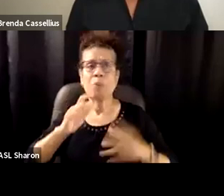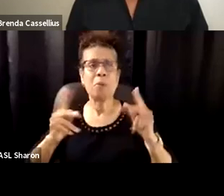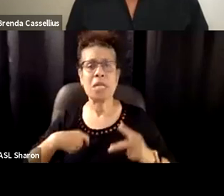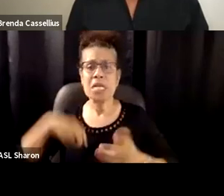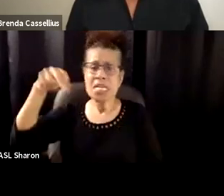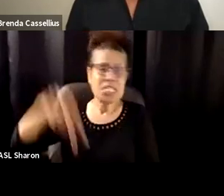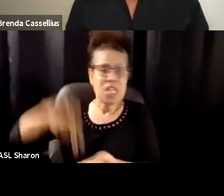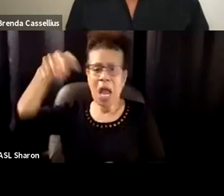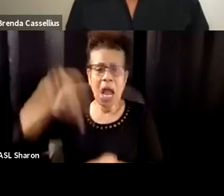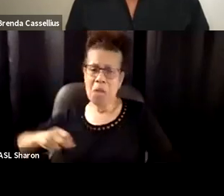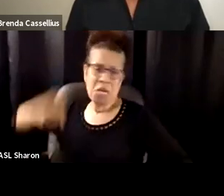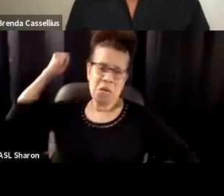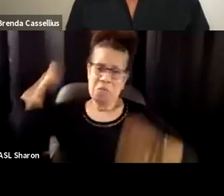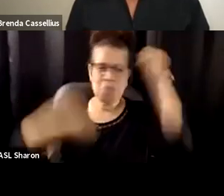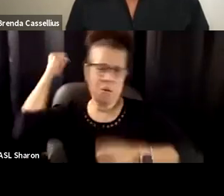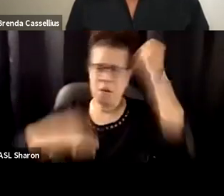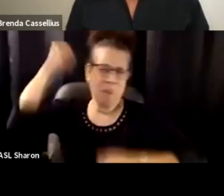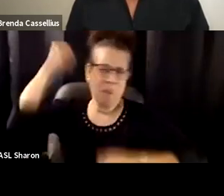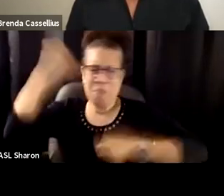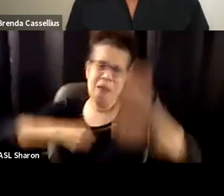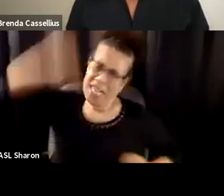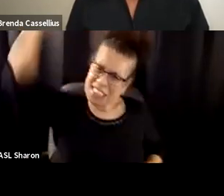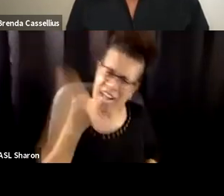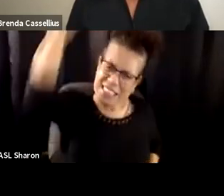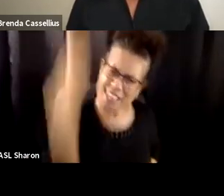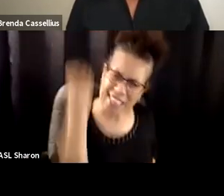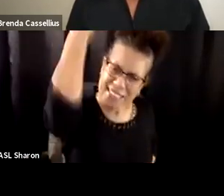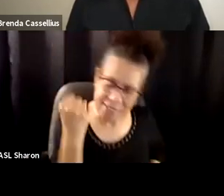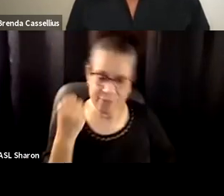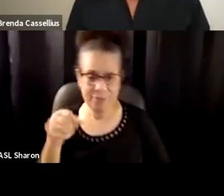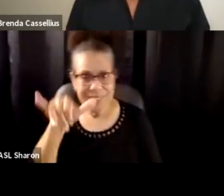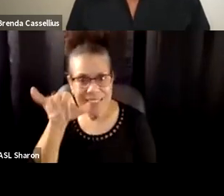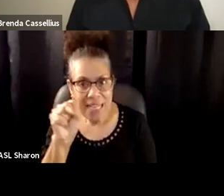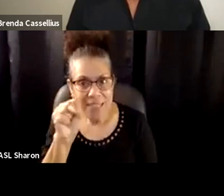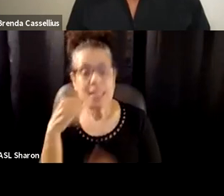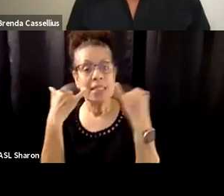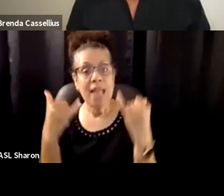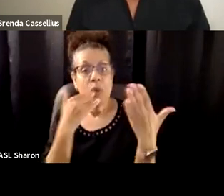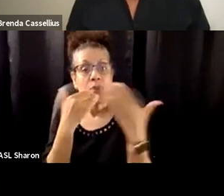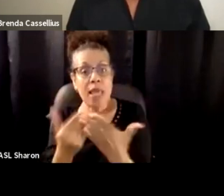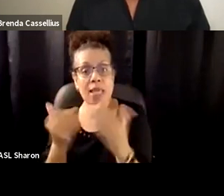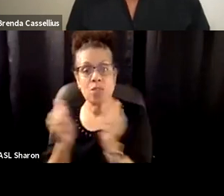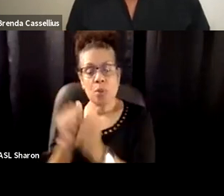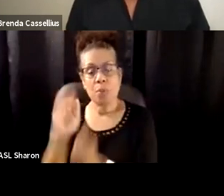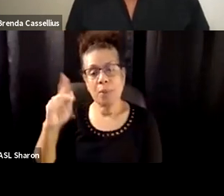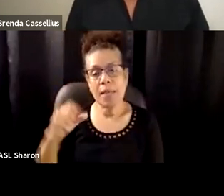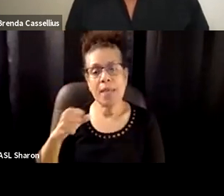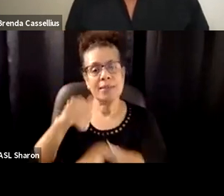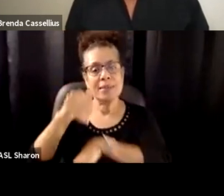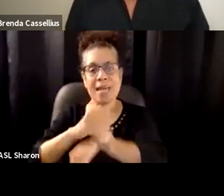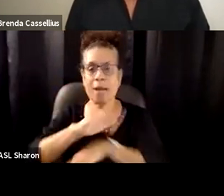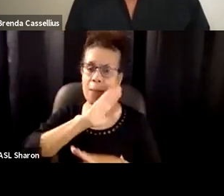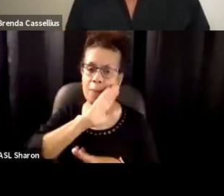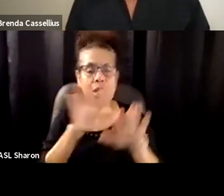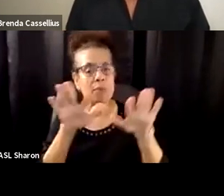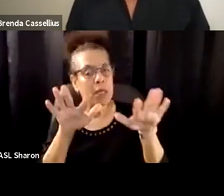jumping punching the air and screaming yes now thanks to bps every night i spend bedtimes calming his